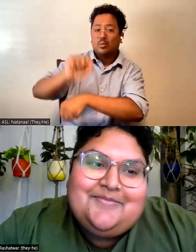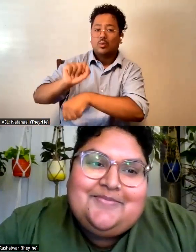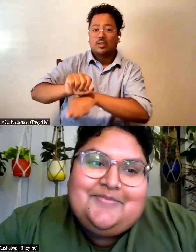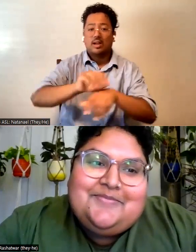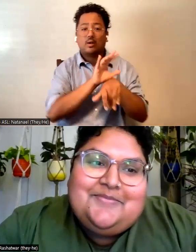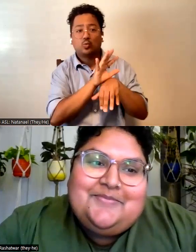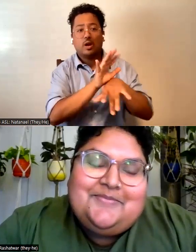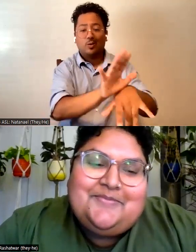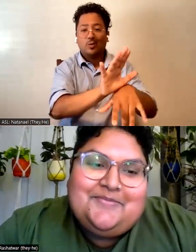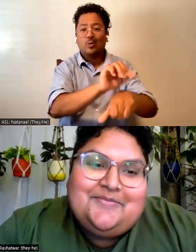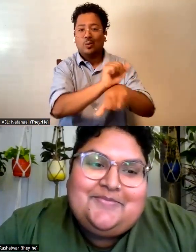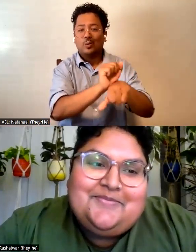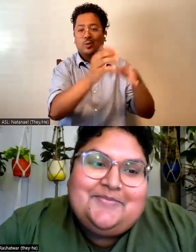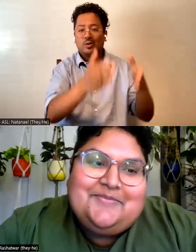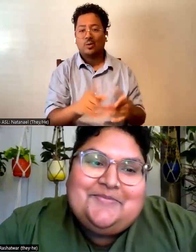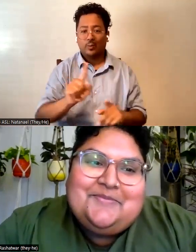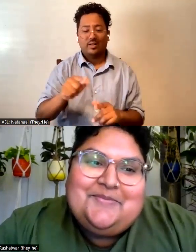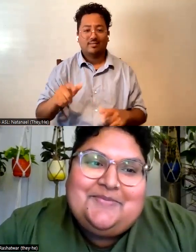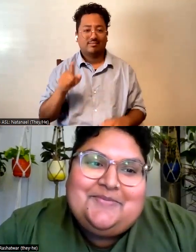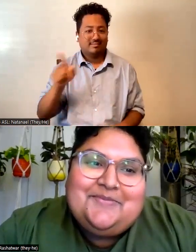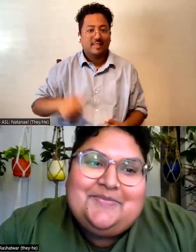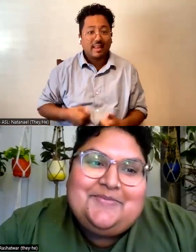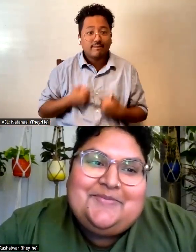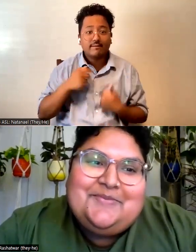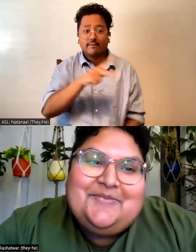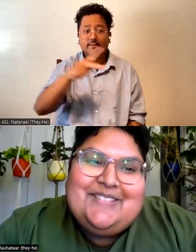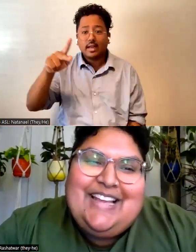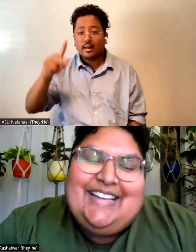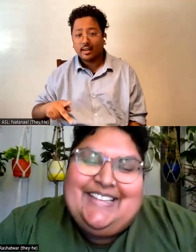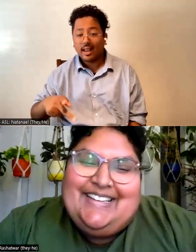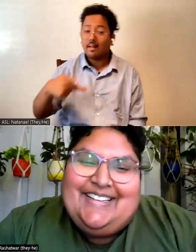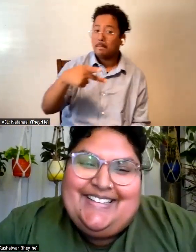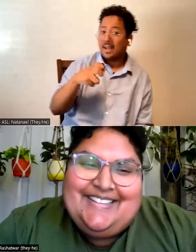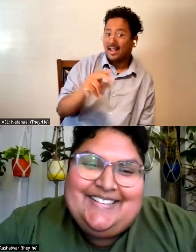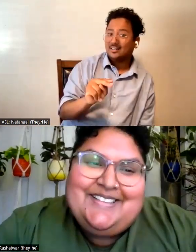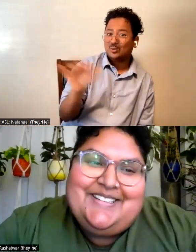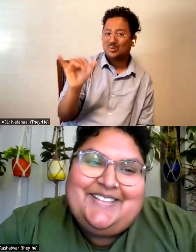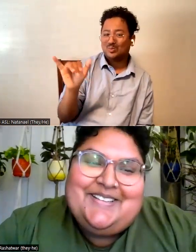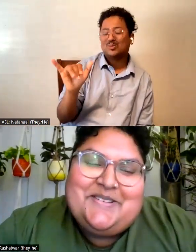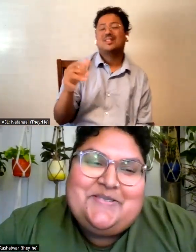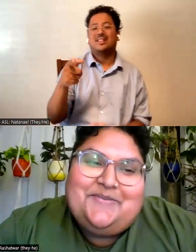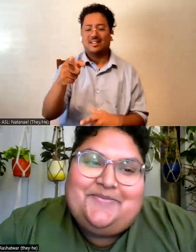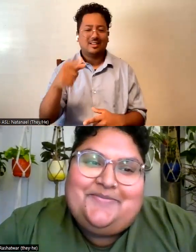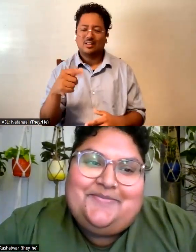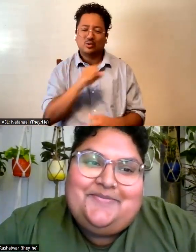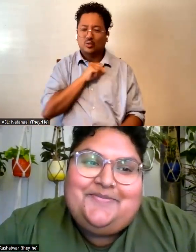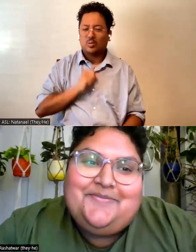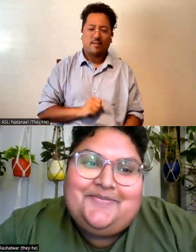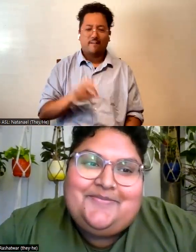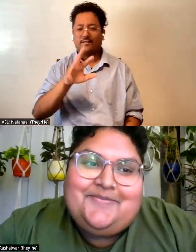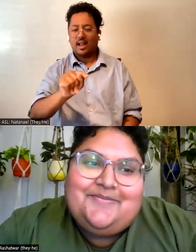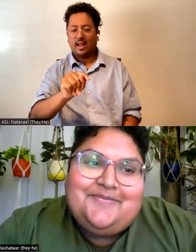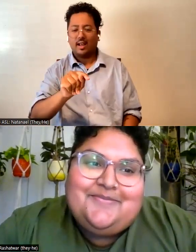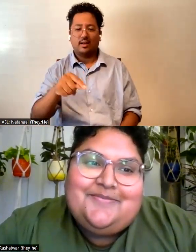organizer. Based in Philly, licensed in New Jersey and Pennsylvania, they are a super fat queer bisexual